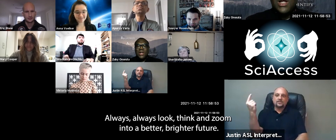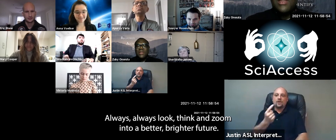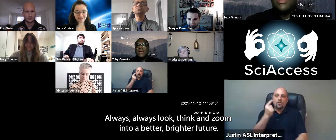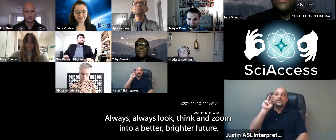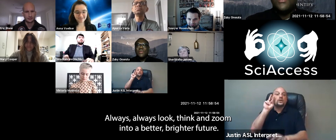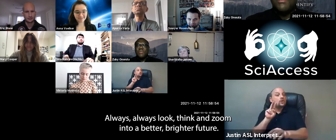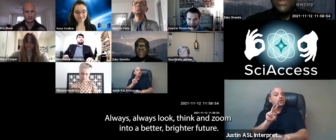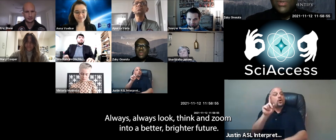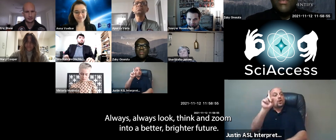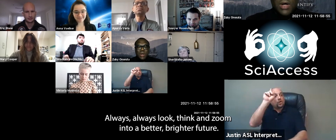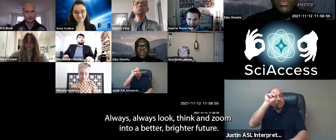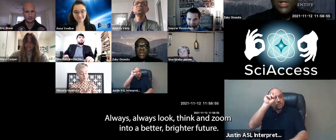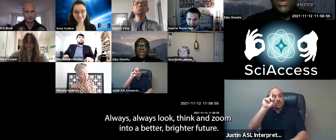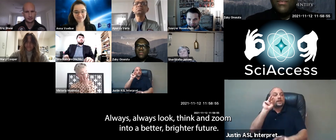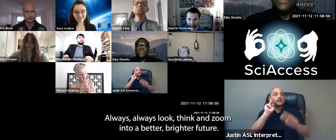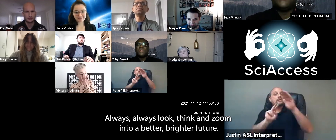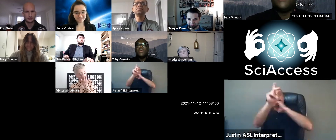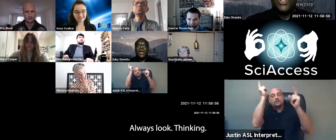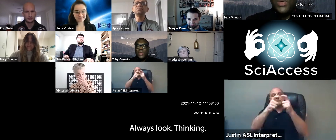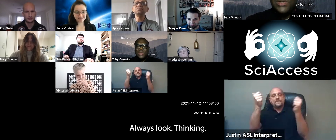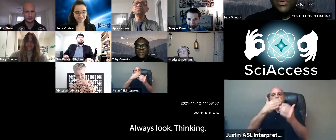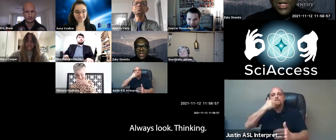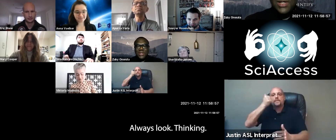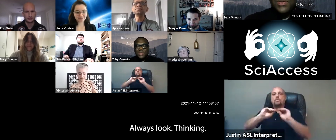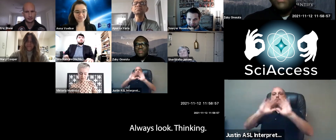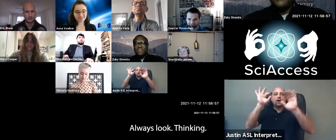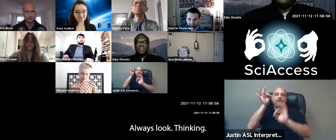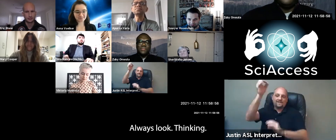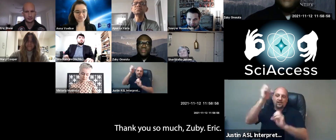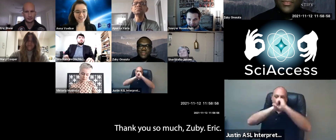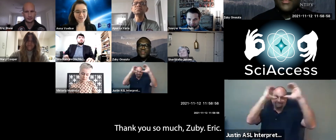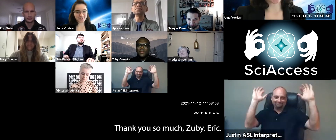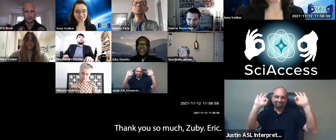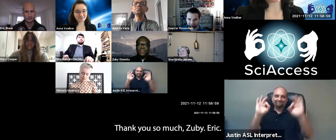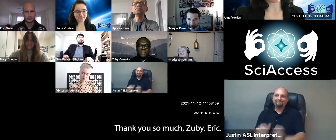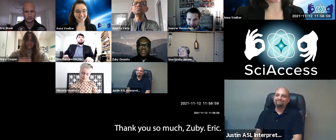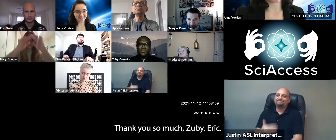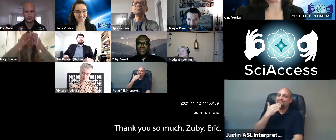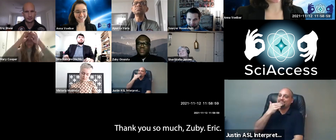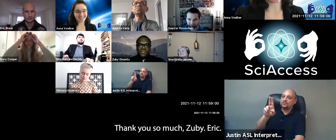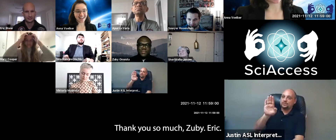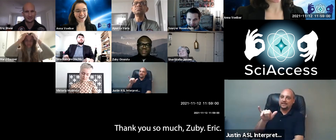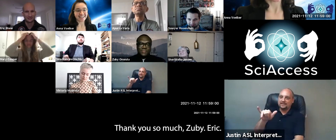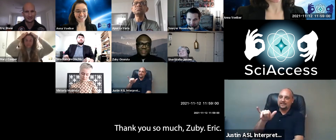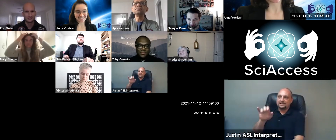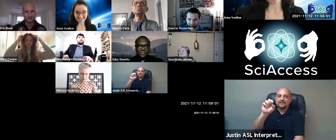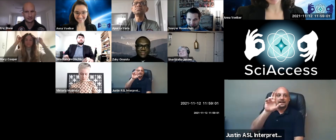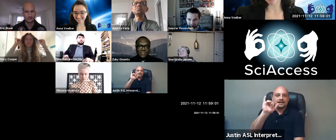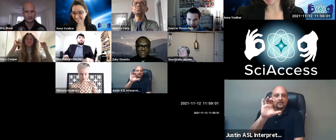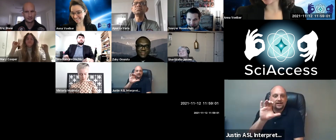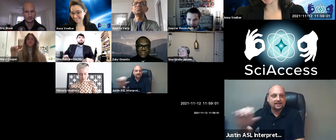look, think, and zoom into a better, brighter future. Always look, think, and zoom. Thank you so much, Zuby. Eric.